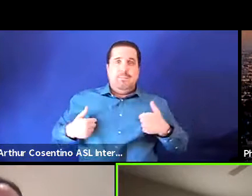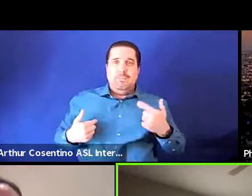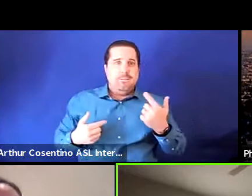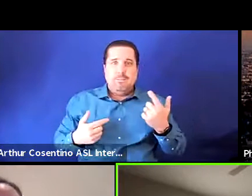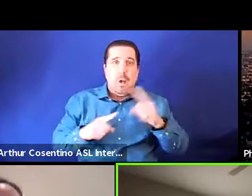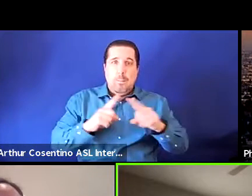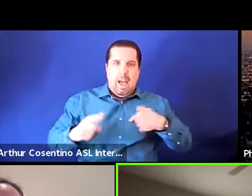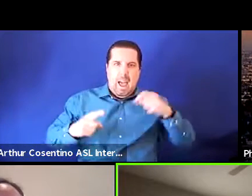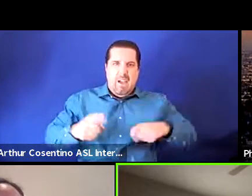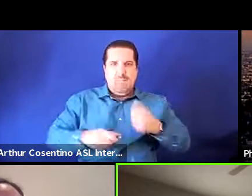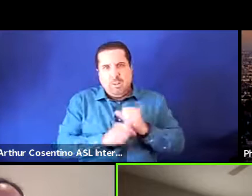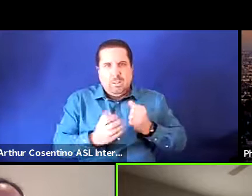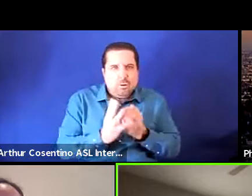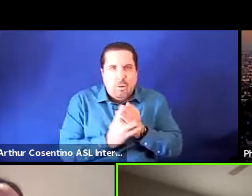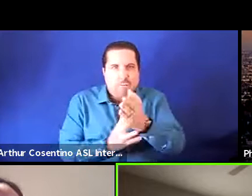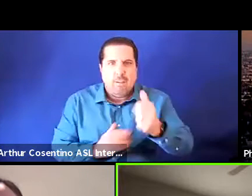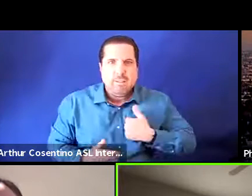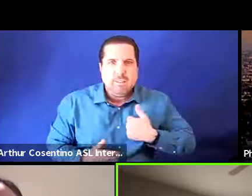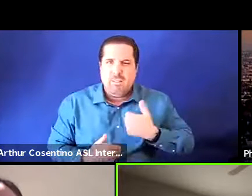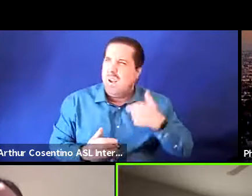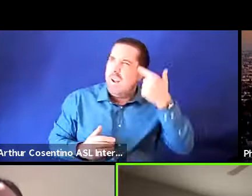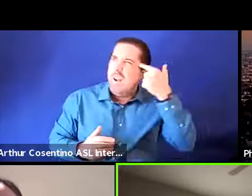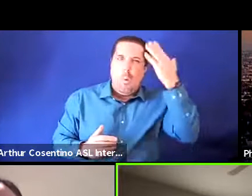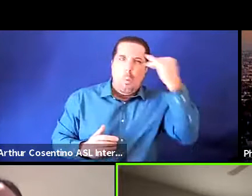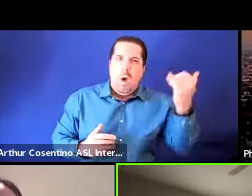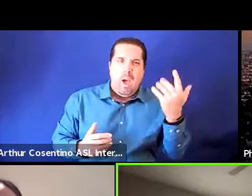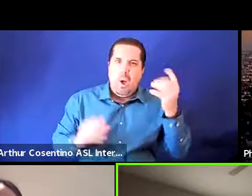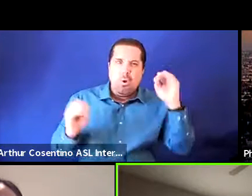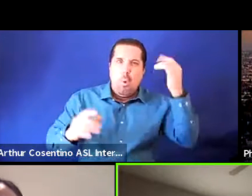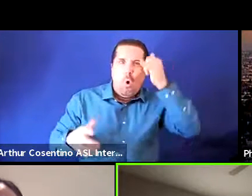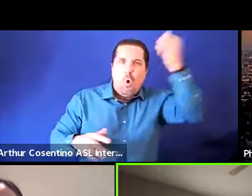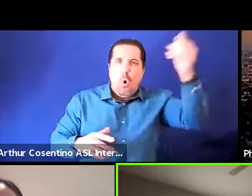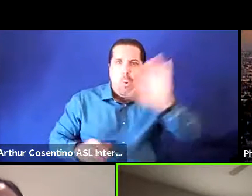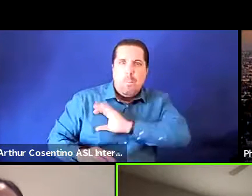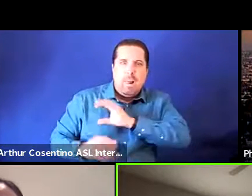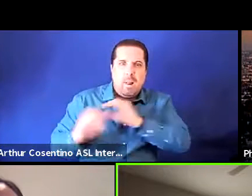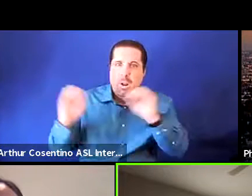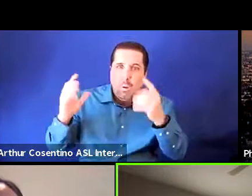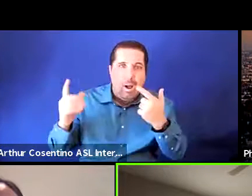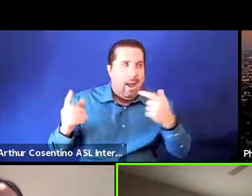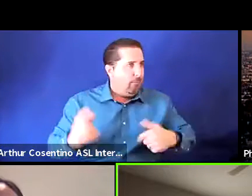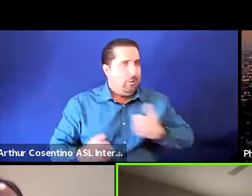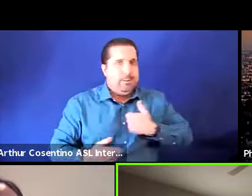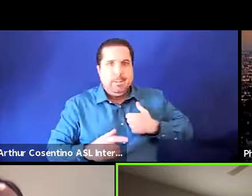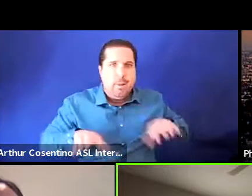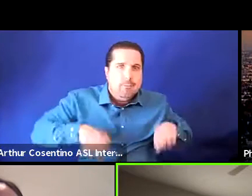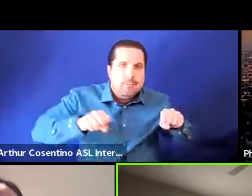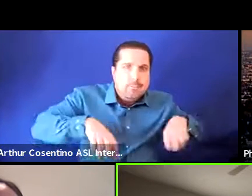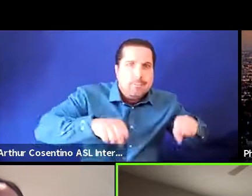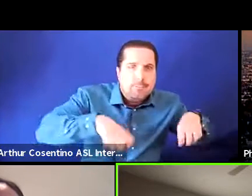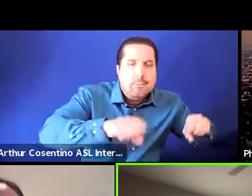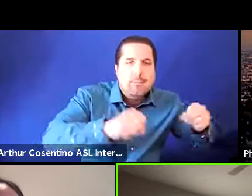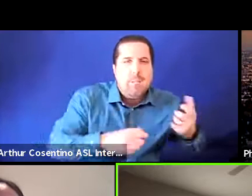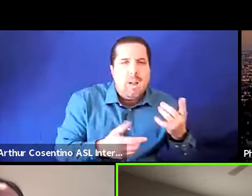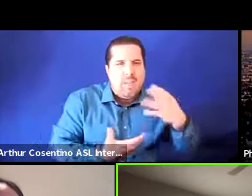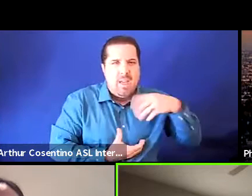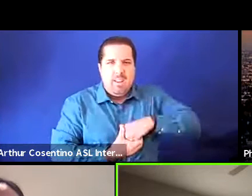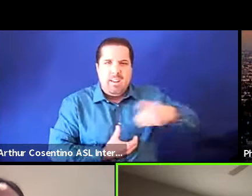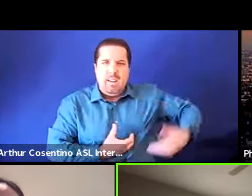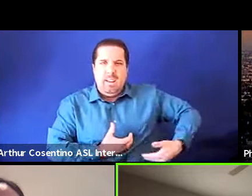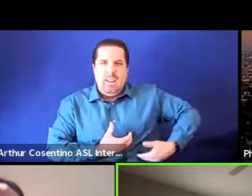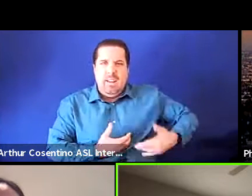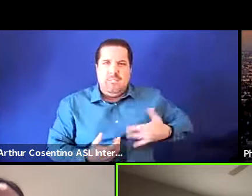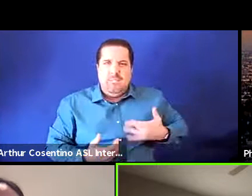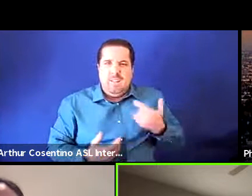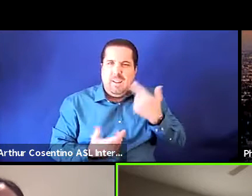why. I kept wondering why no one called the police. But could it be that there was something about that innate feeling that might have